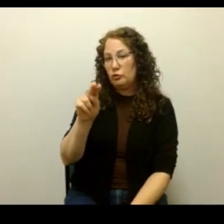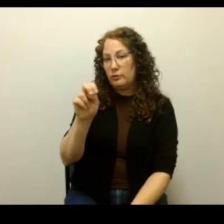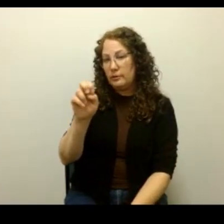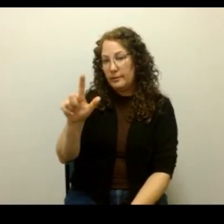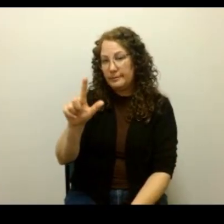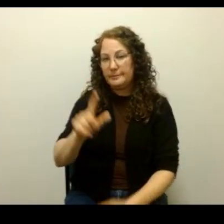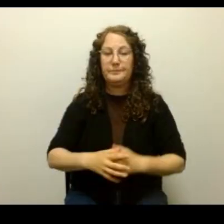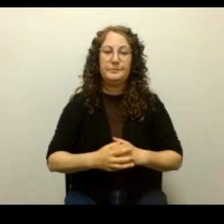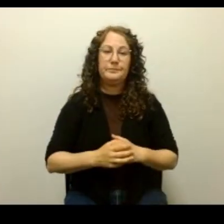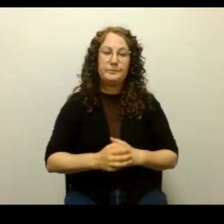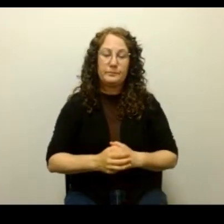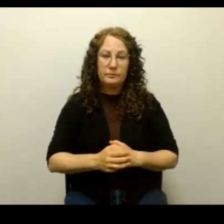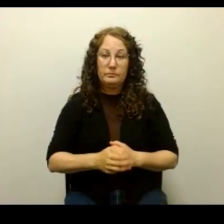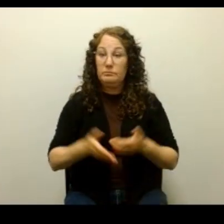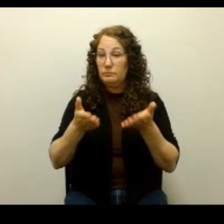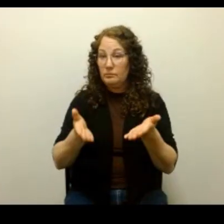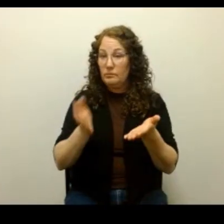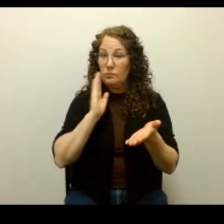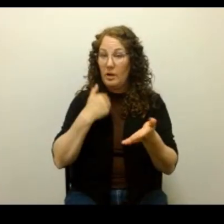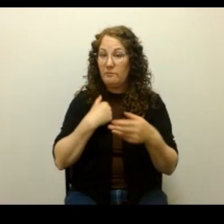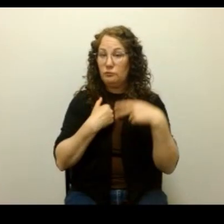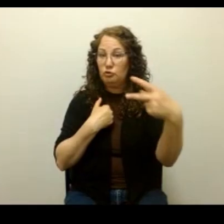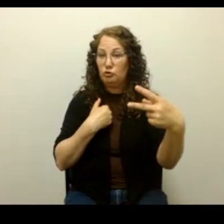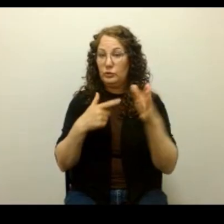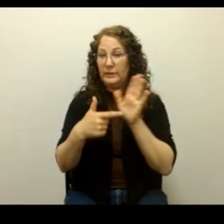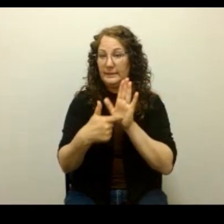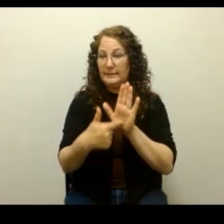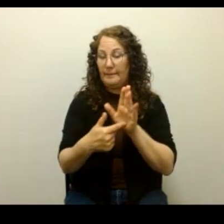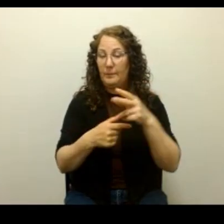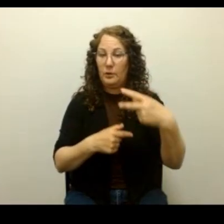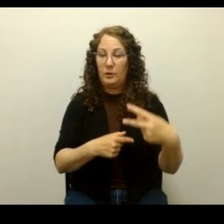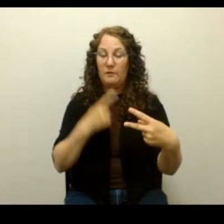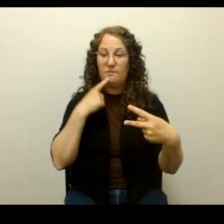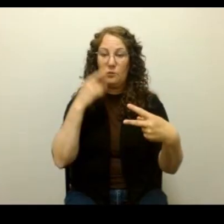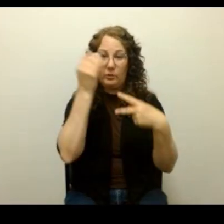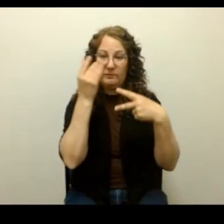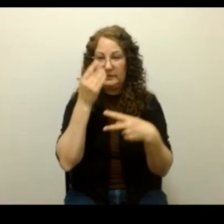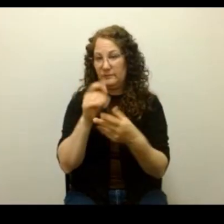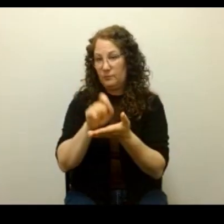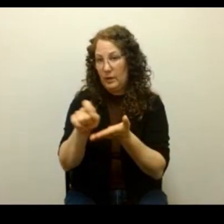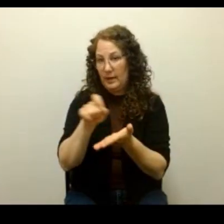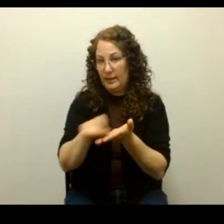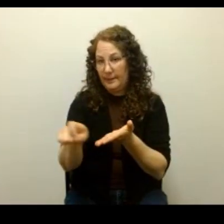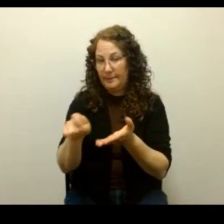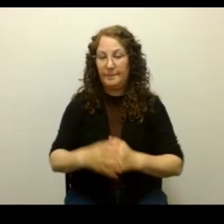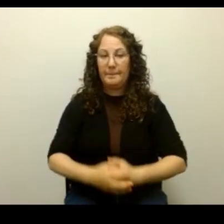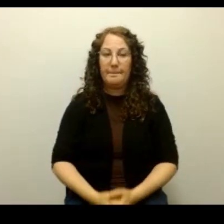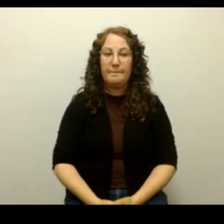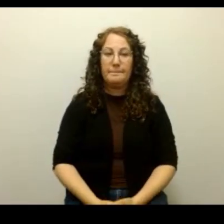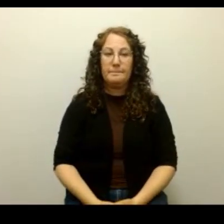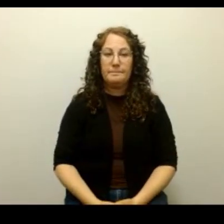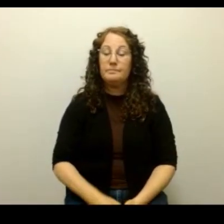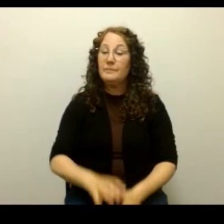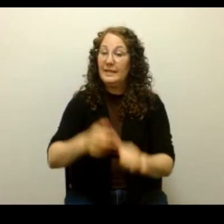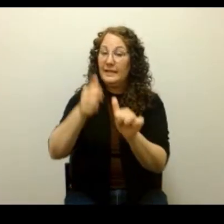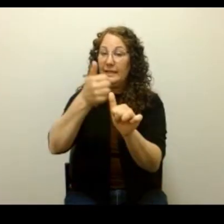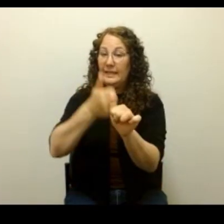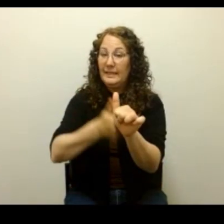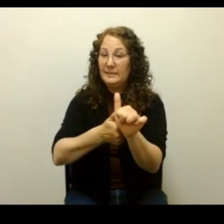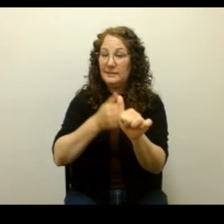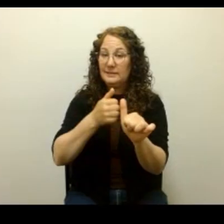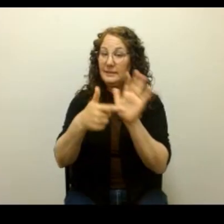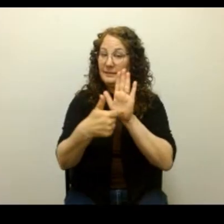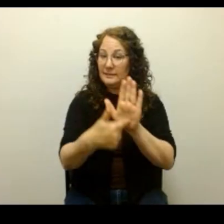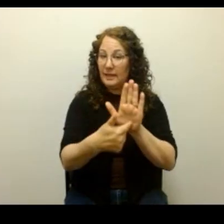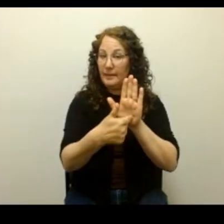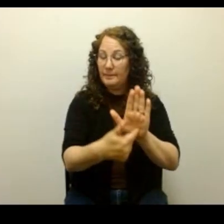Here we'll be looking at 2 examples of reflective writing. In each example, we'll